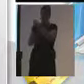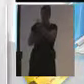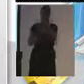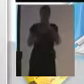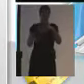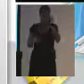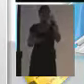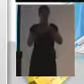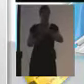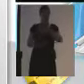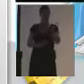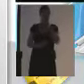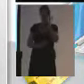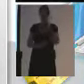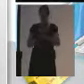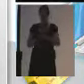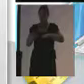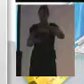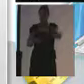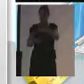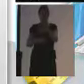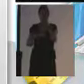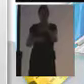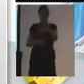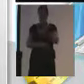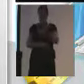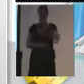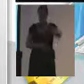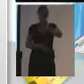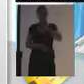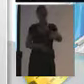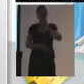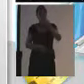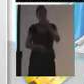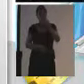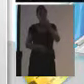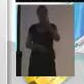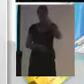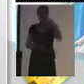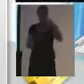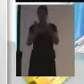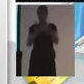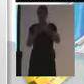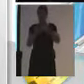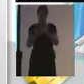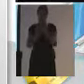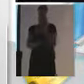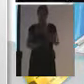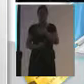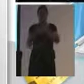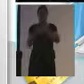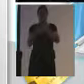average, the arithmetic average of all modules and vectors of ZPM resulting from each static